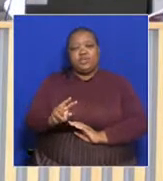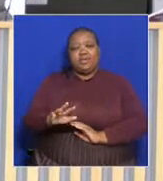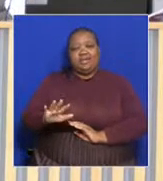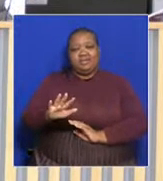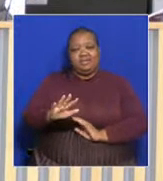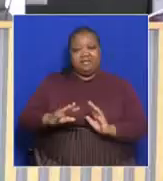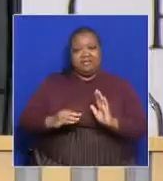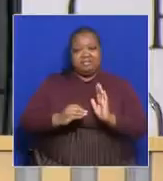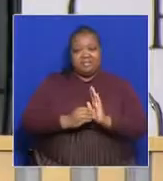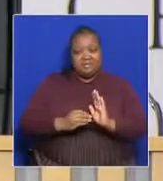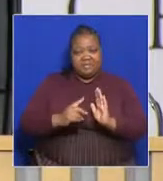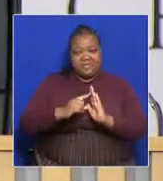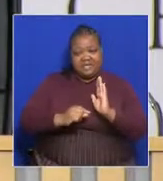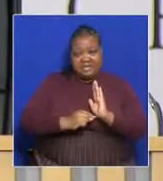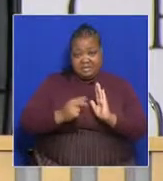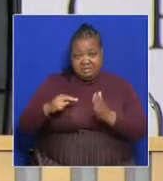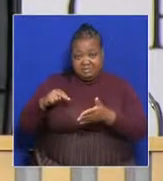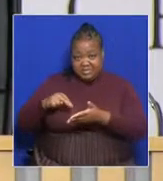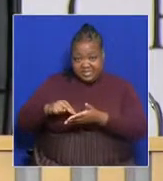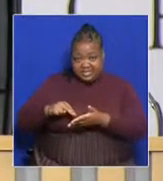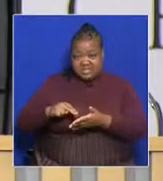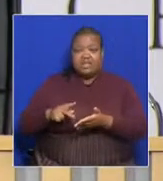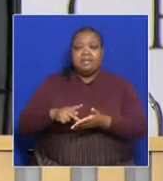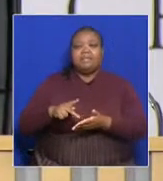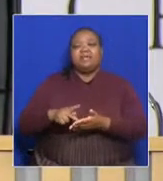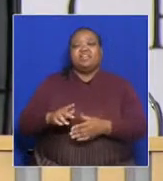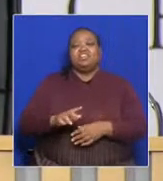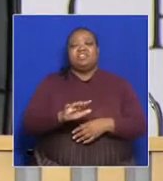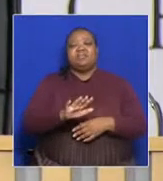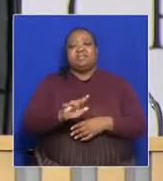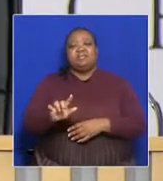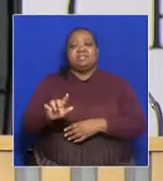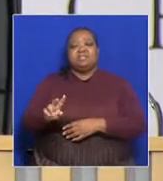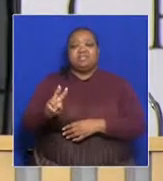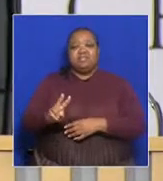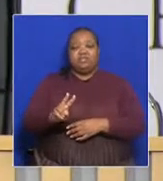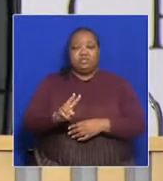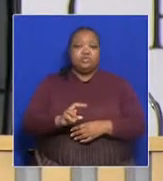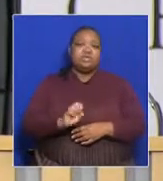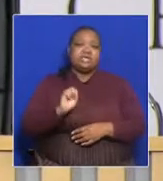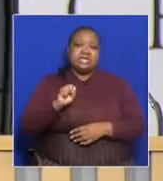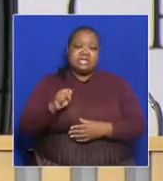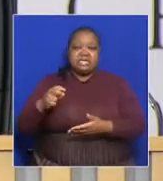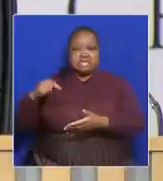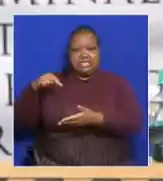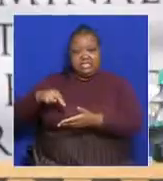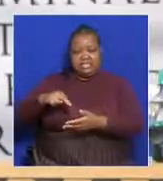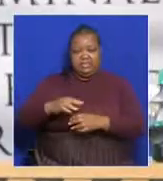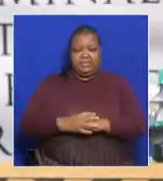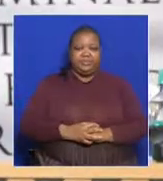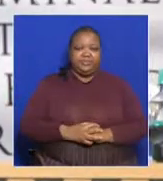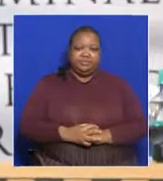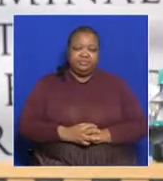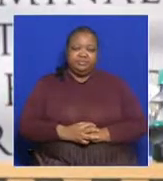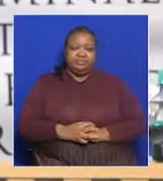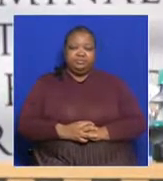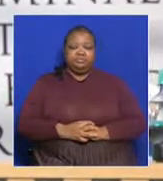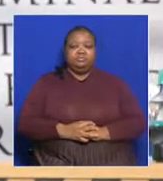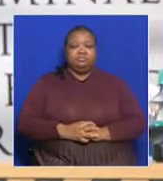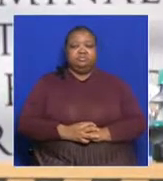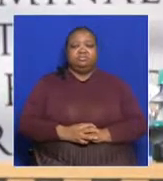Do you see that? Yes, at I page see. 572. Yes, I see that. And so you don't have any challenge with